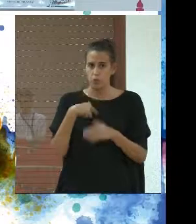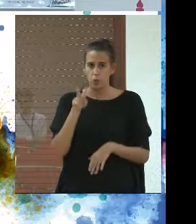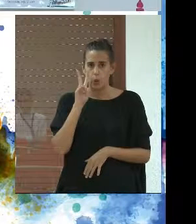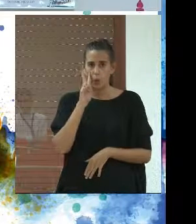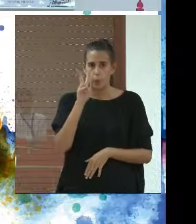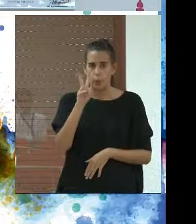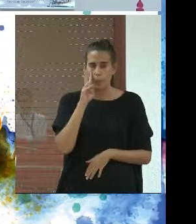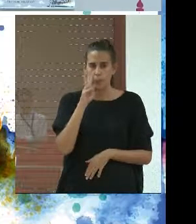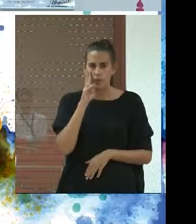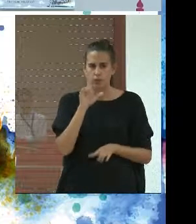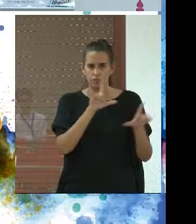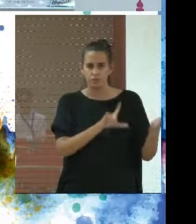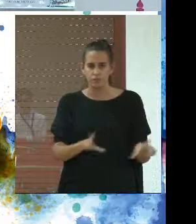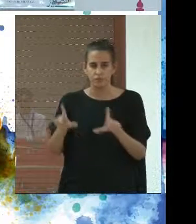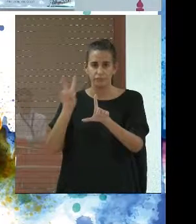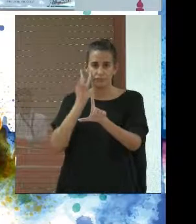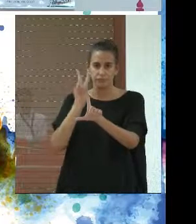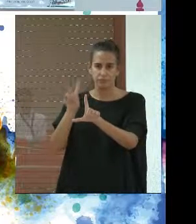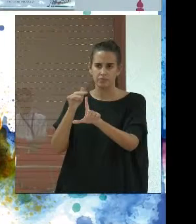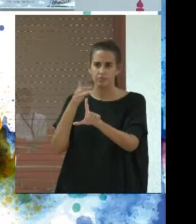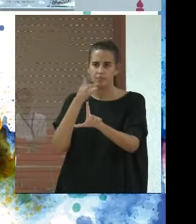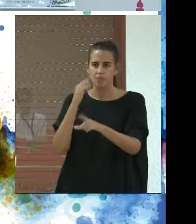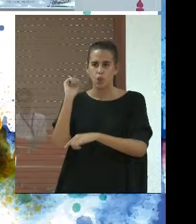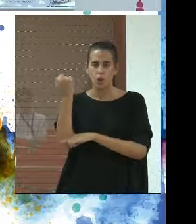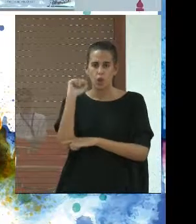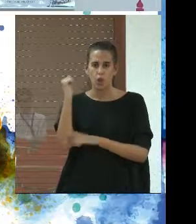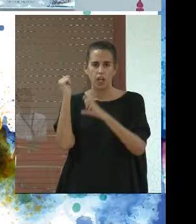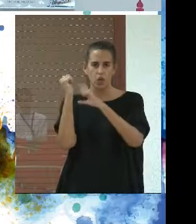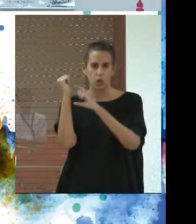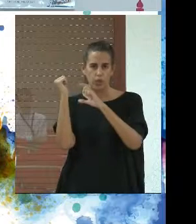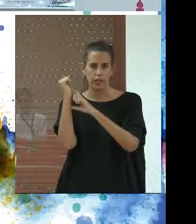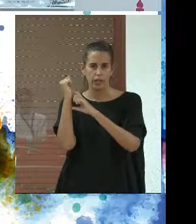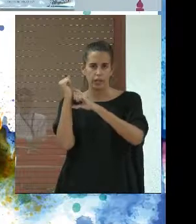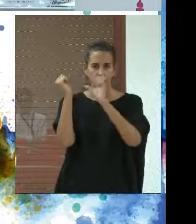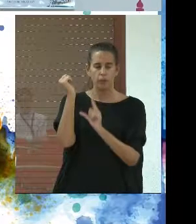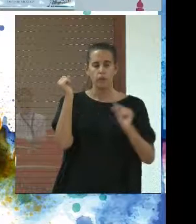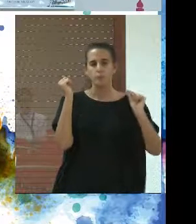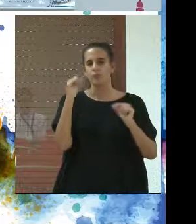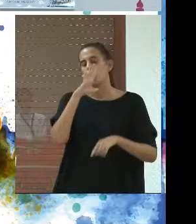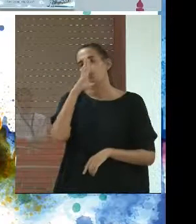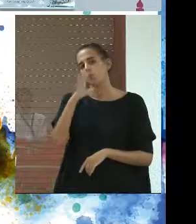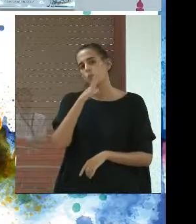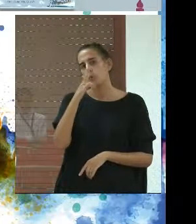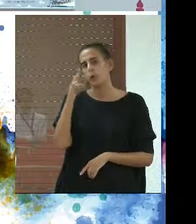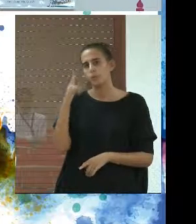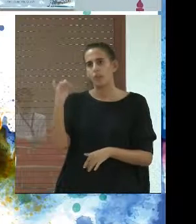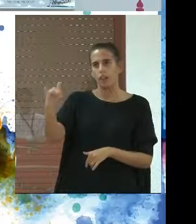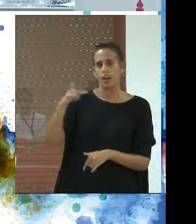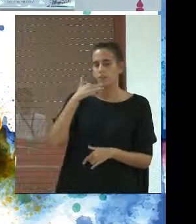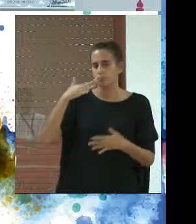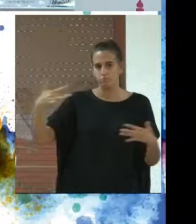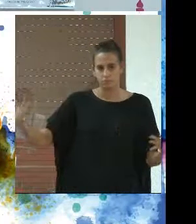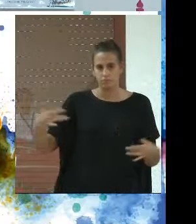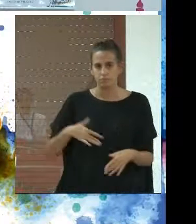I learned by seeing the paintings in the books and explaining columns. How do you explain this?